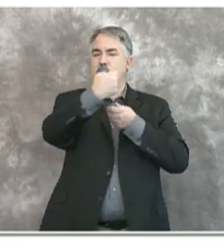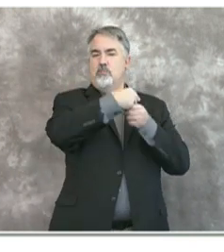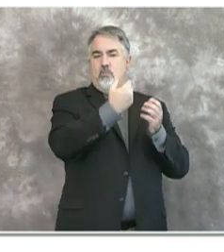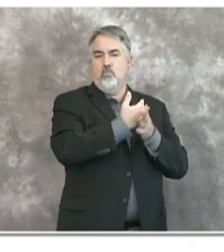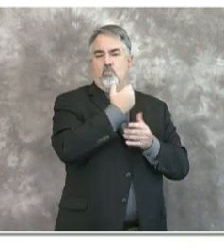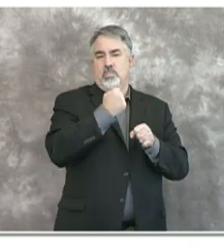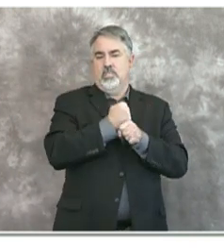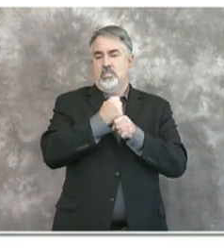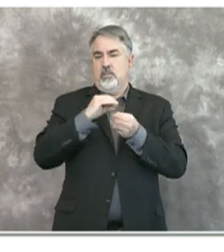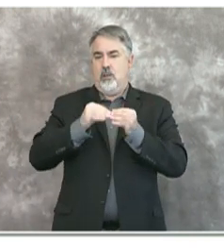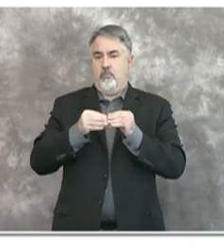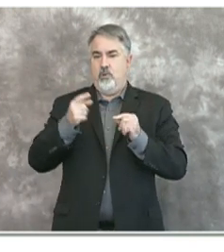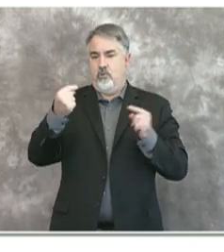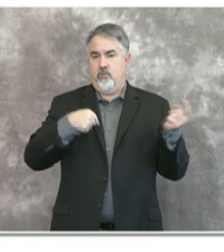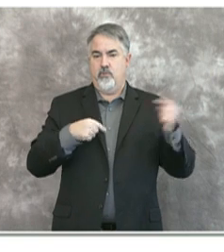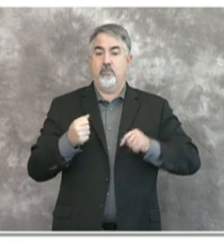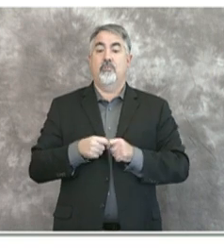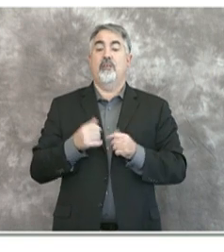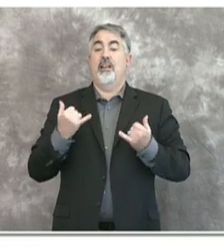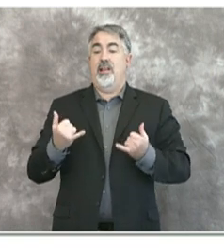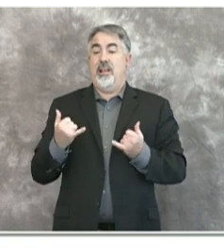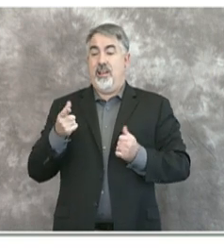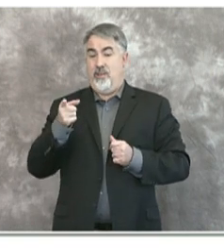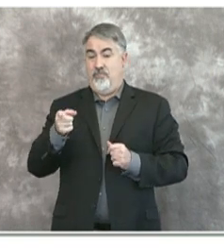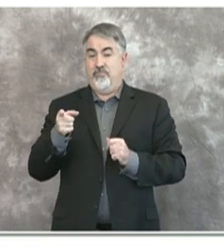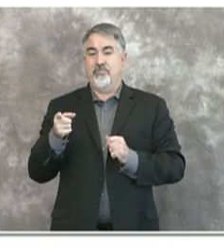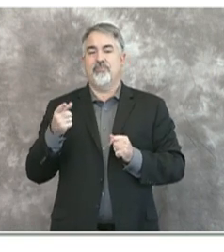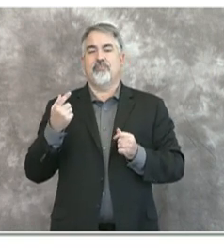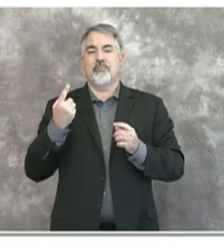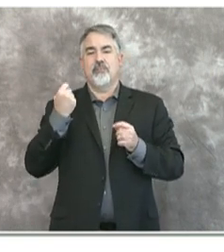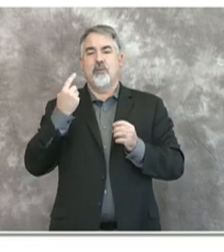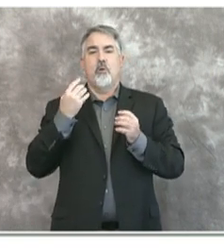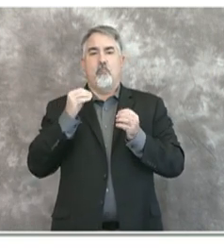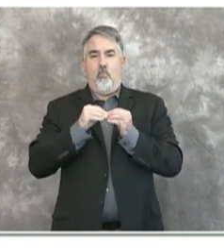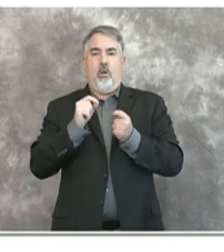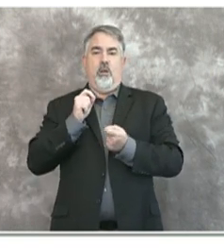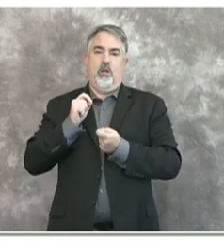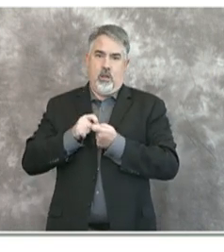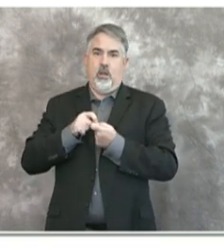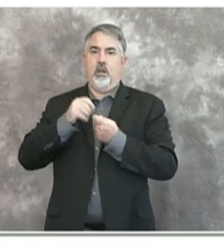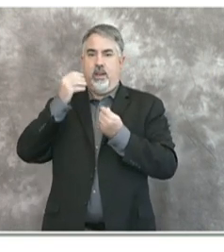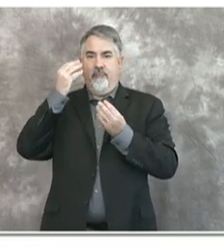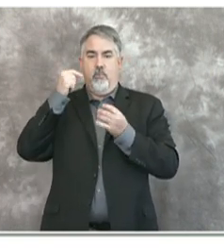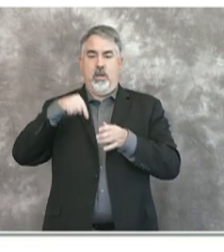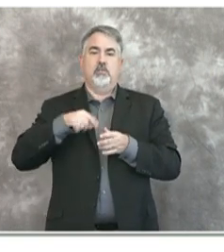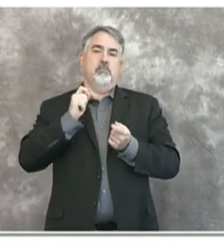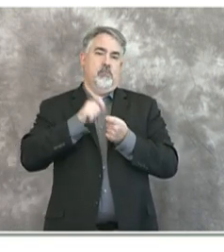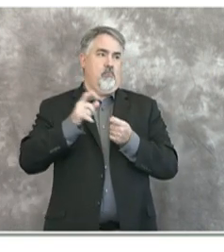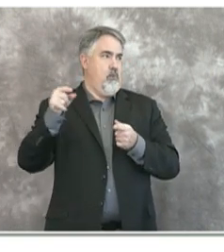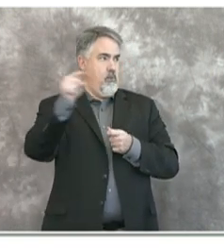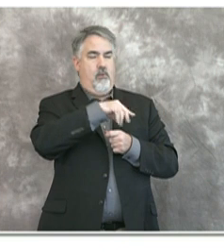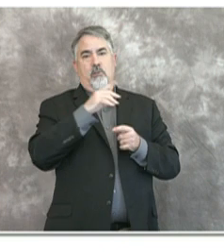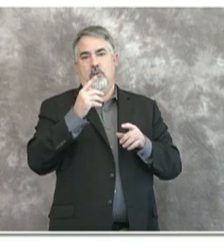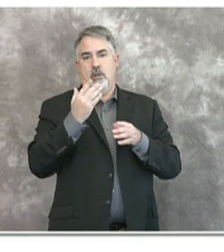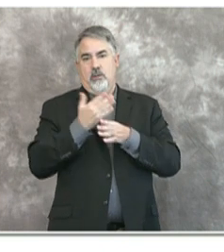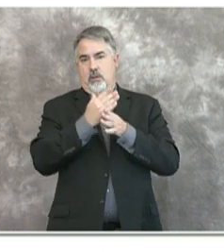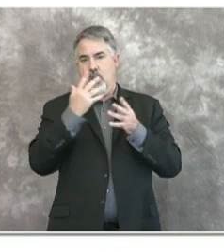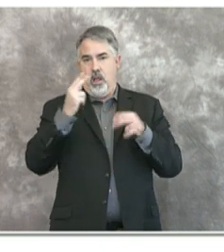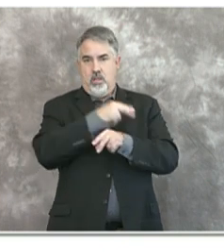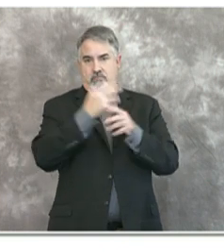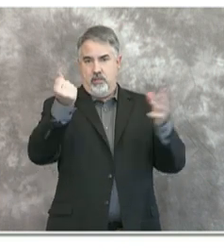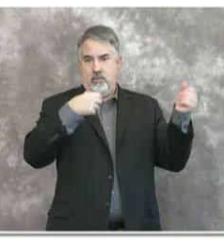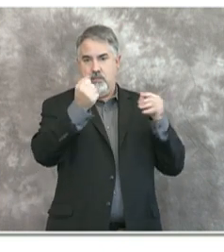and today is more a reflection of more accurate reporting, bringing all the hospitals online, than it is a reflection